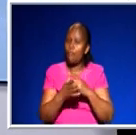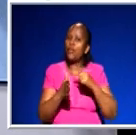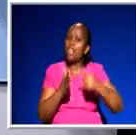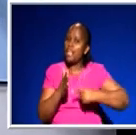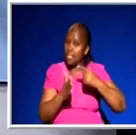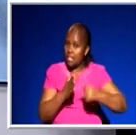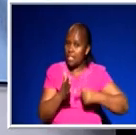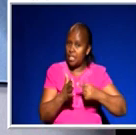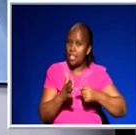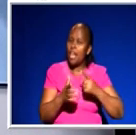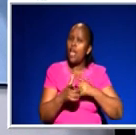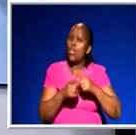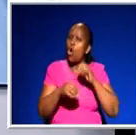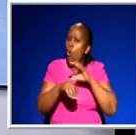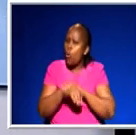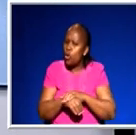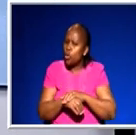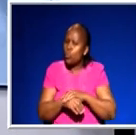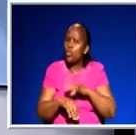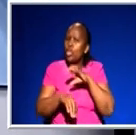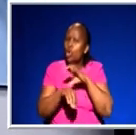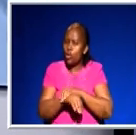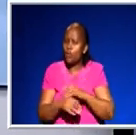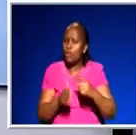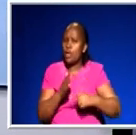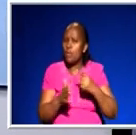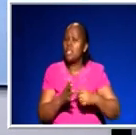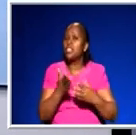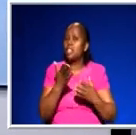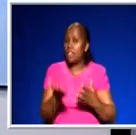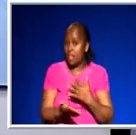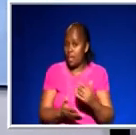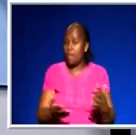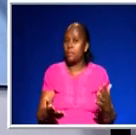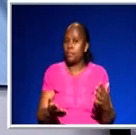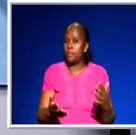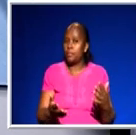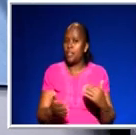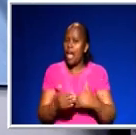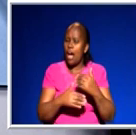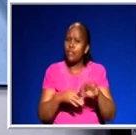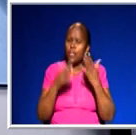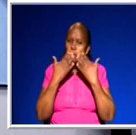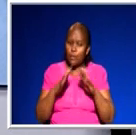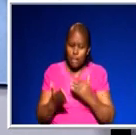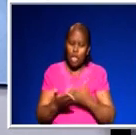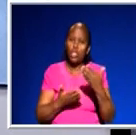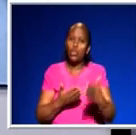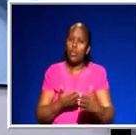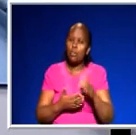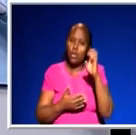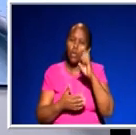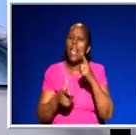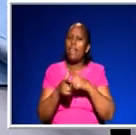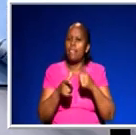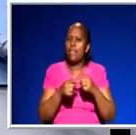industries. And whatever was manufactured, or some of their manufactured goods, after they sold them in Europe, they